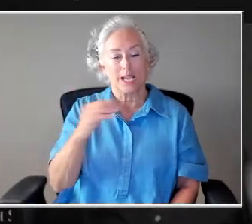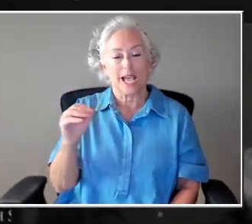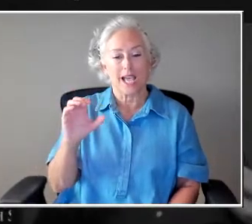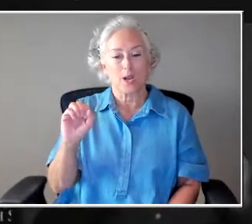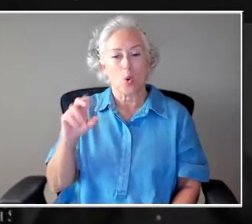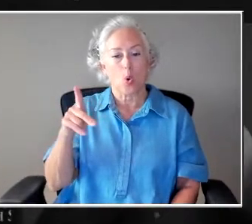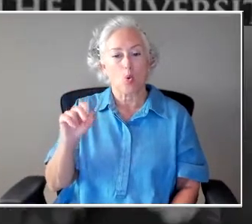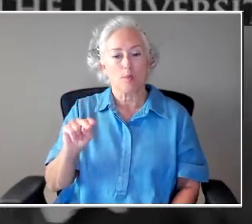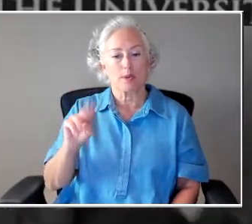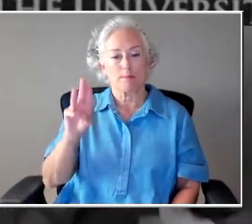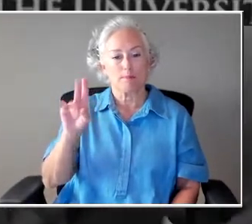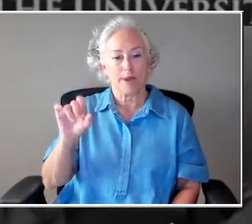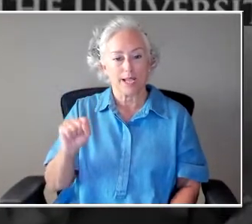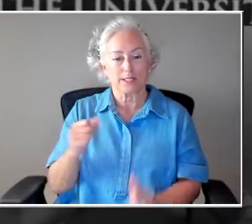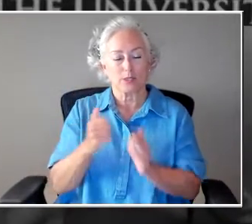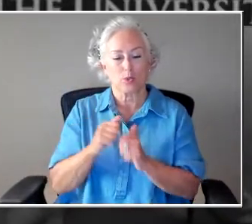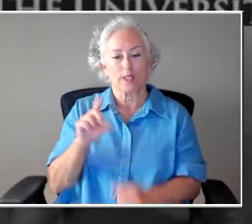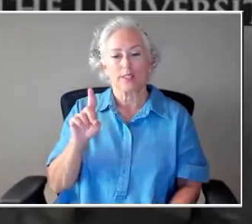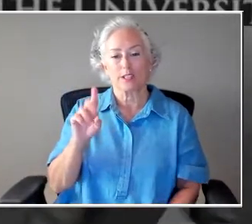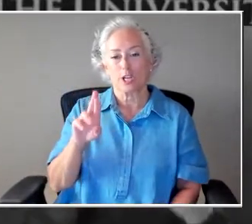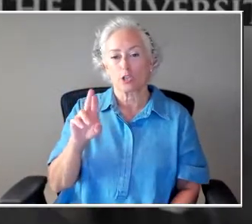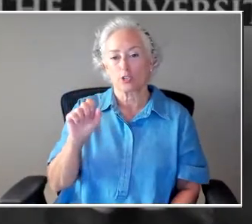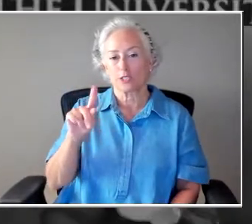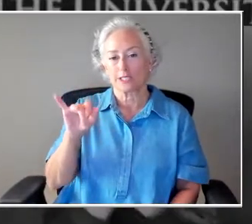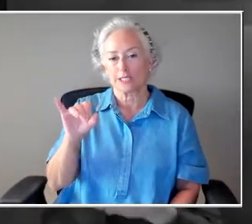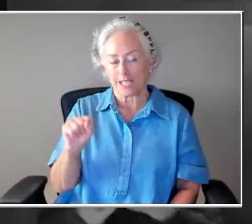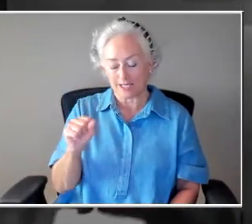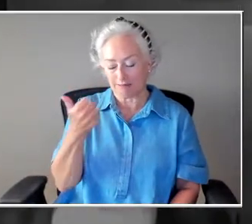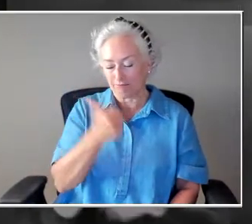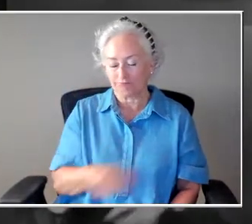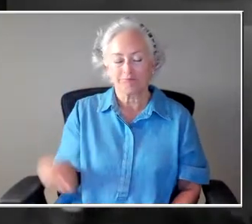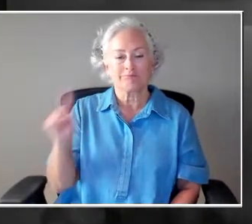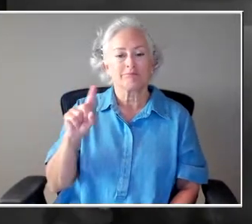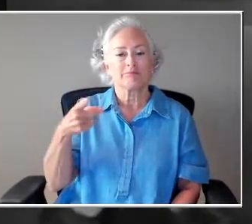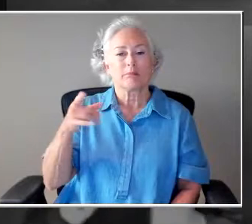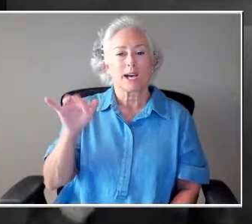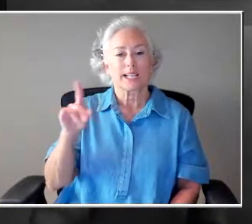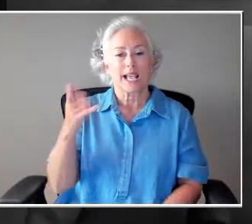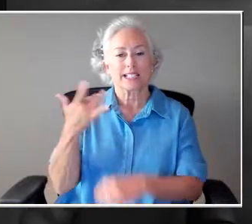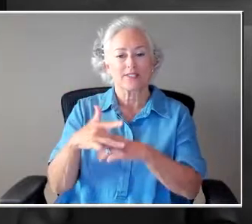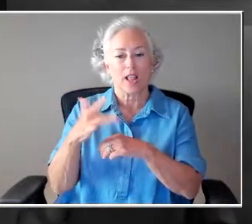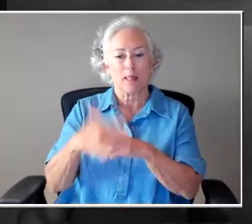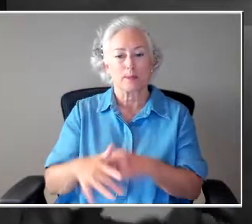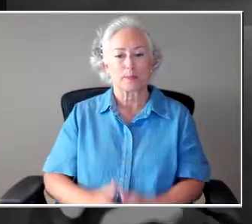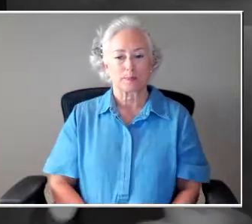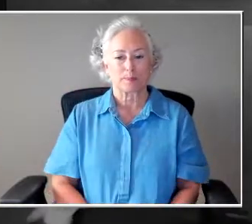with Dr. Stites podcast. Now everywhere podcasts are available.